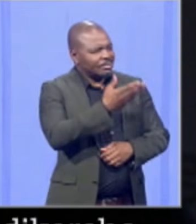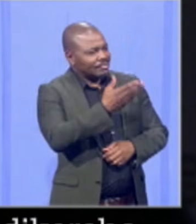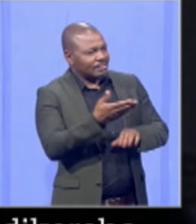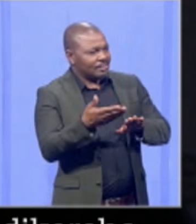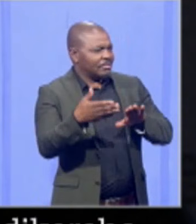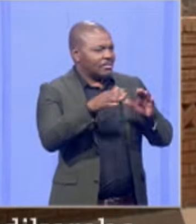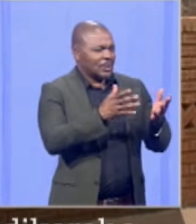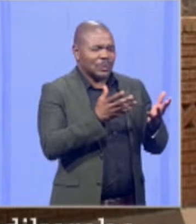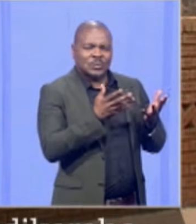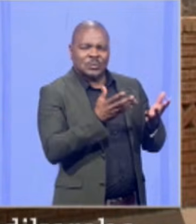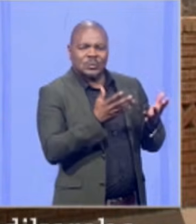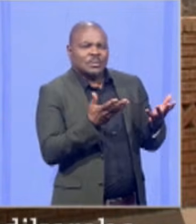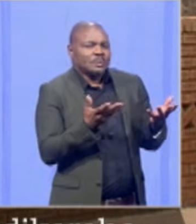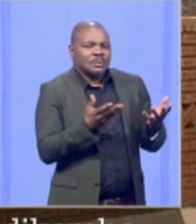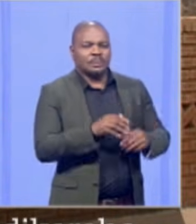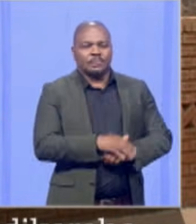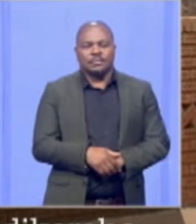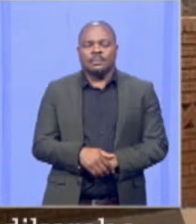ka hloko setse.